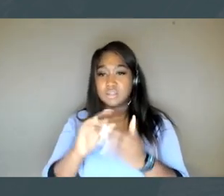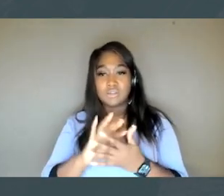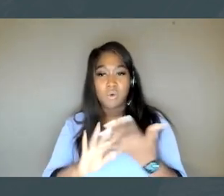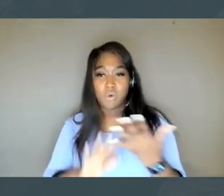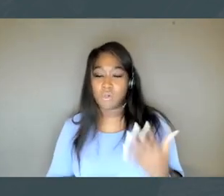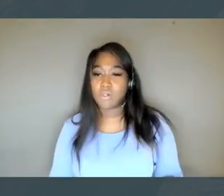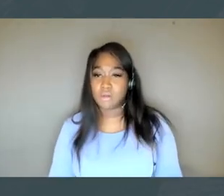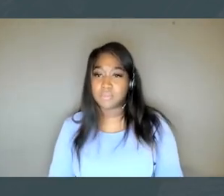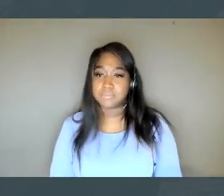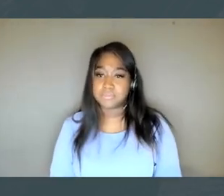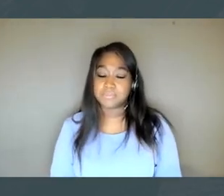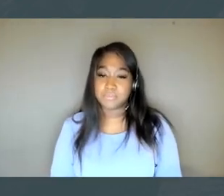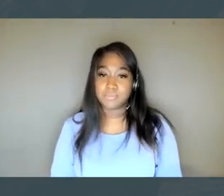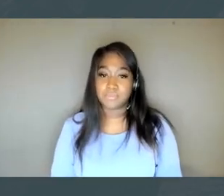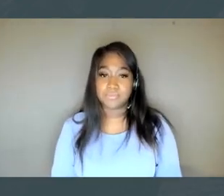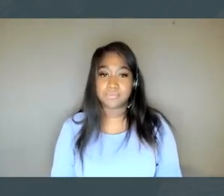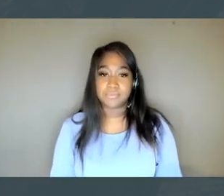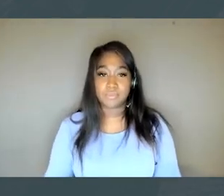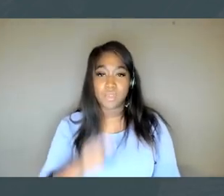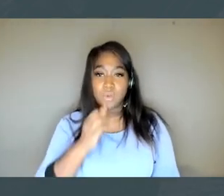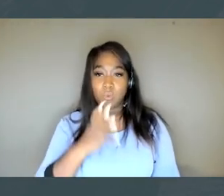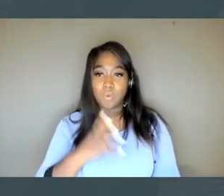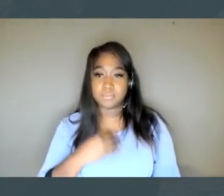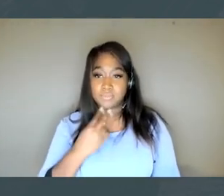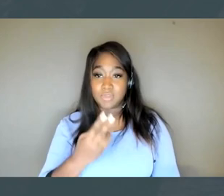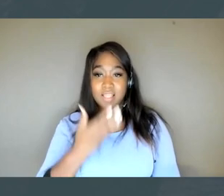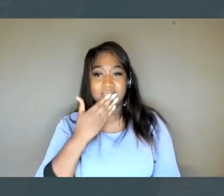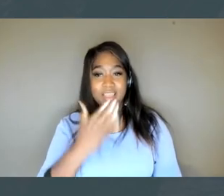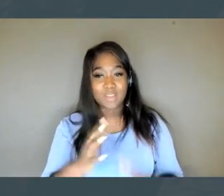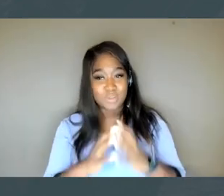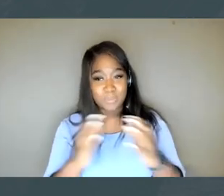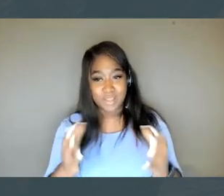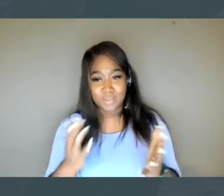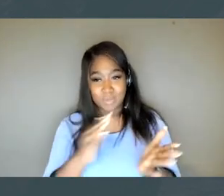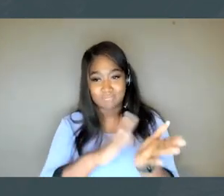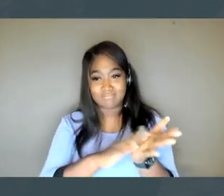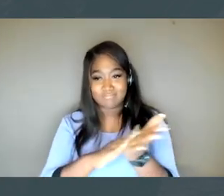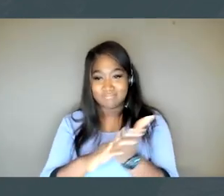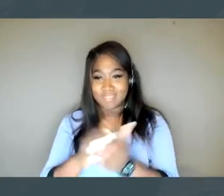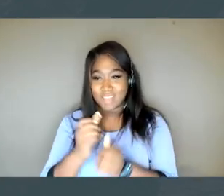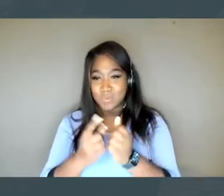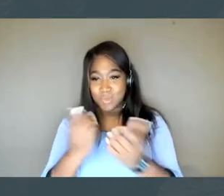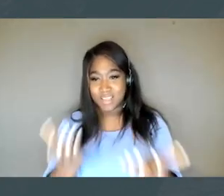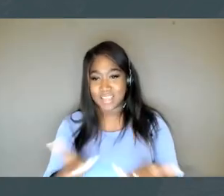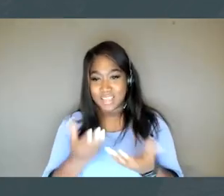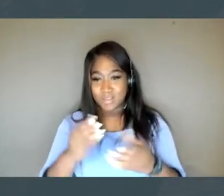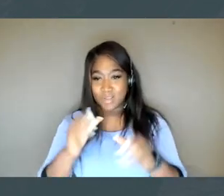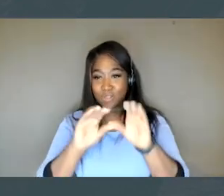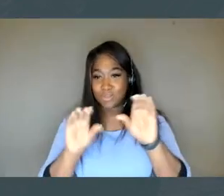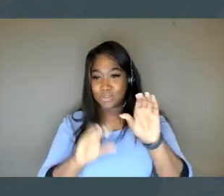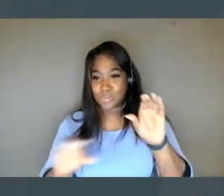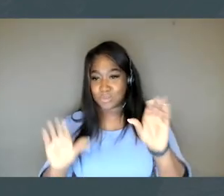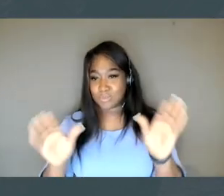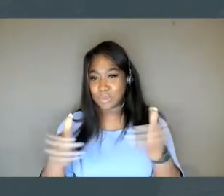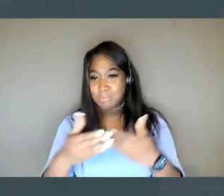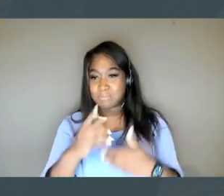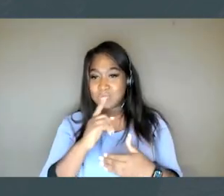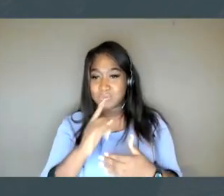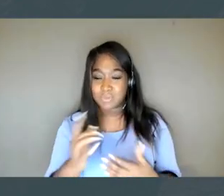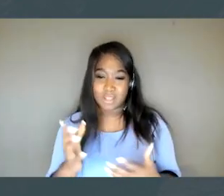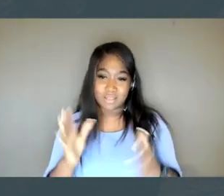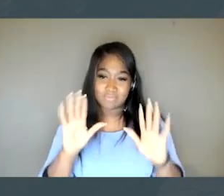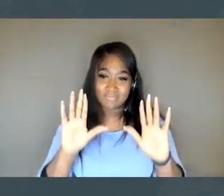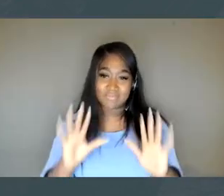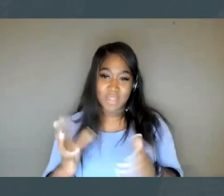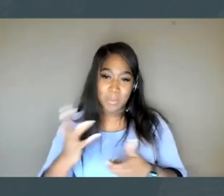Thank you so much. I just want to shout out everyone who's here, everyone who's in the Zoom room. It's wonderful to be part of this gathering. I love your work,